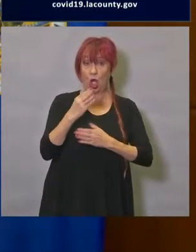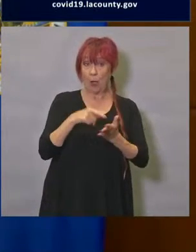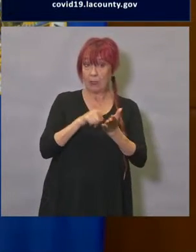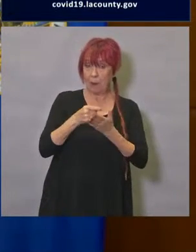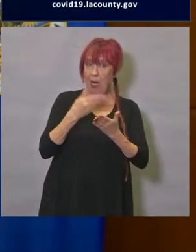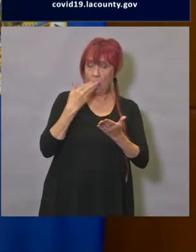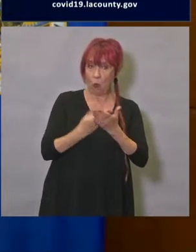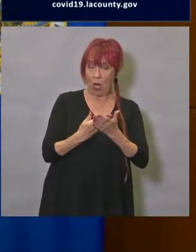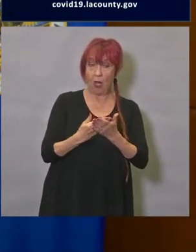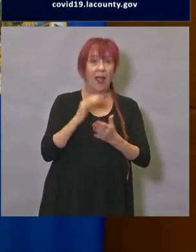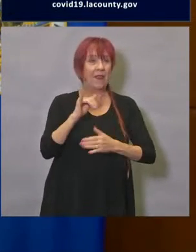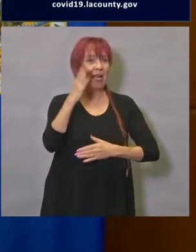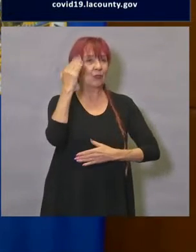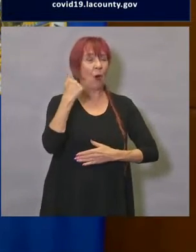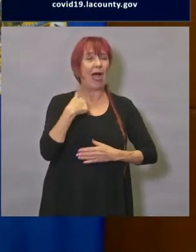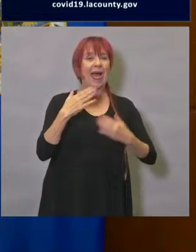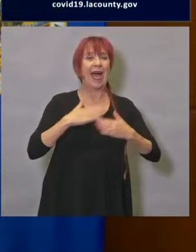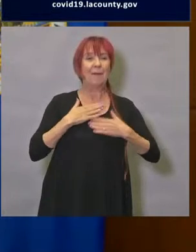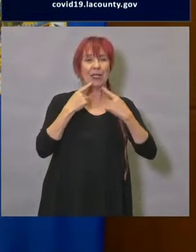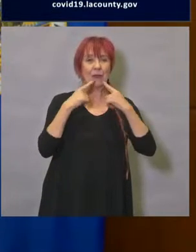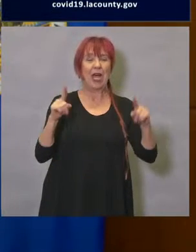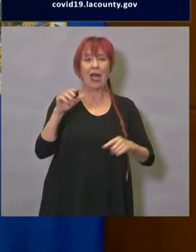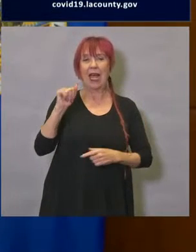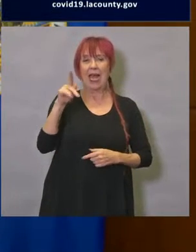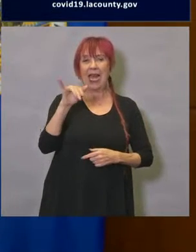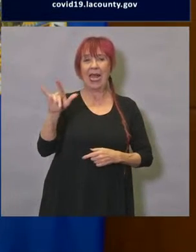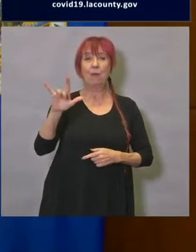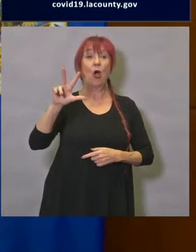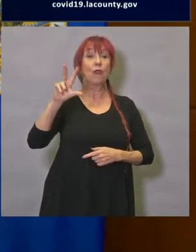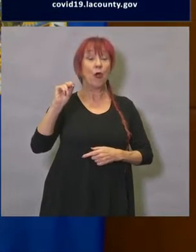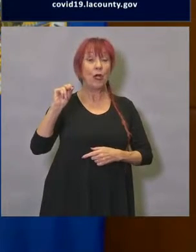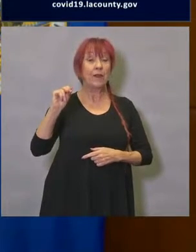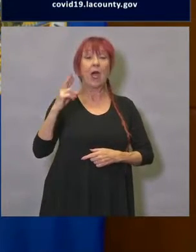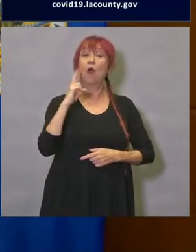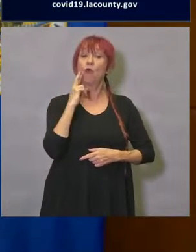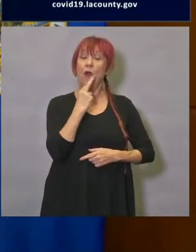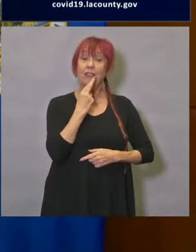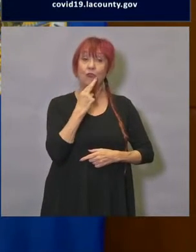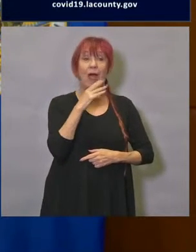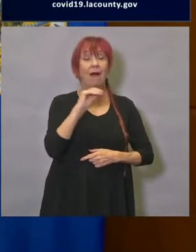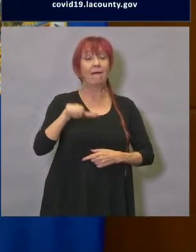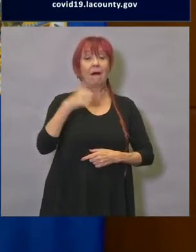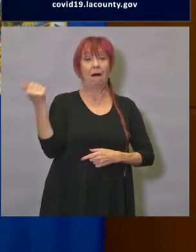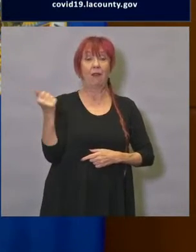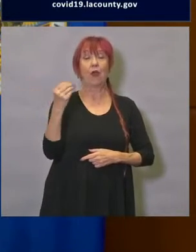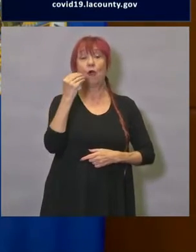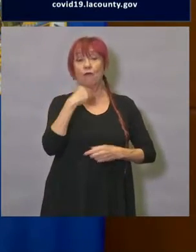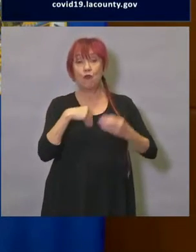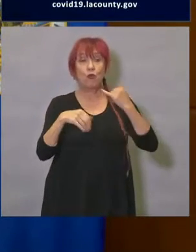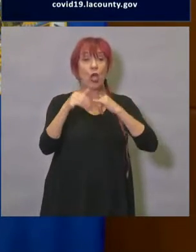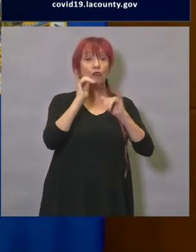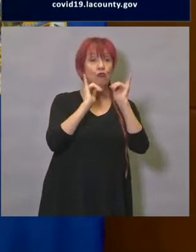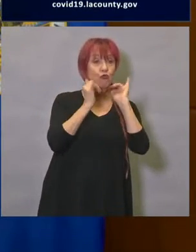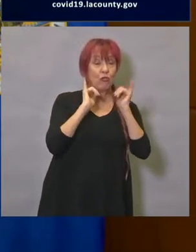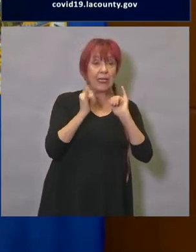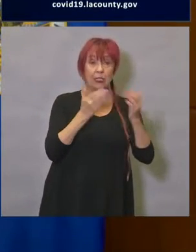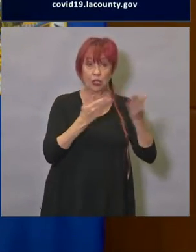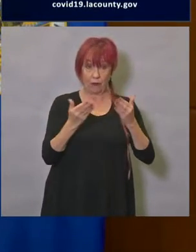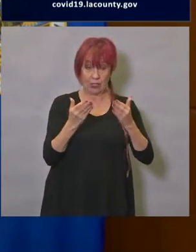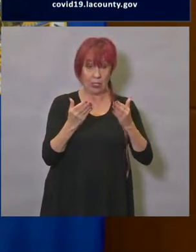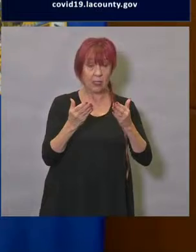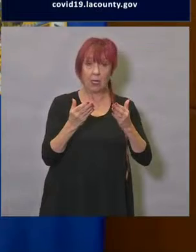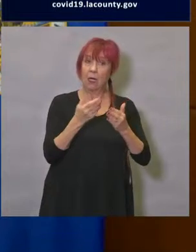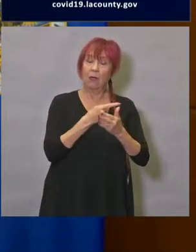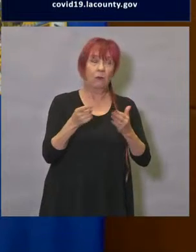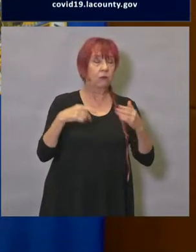announce that beginning on April the 30th, restaurants and other food and drink service businesses that have been